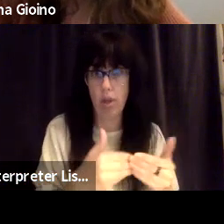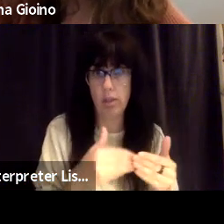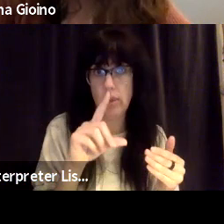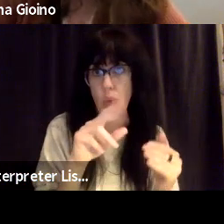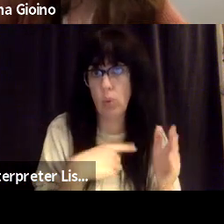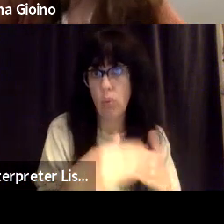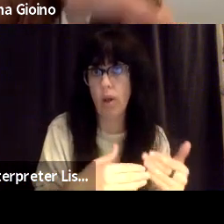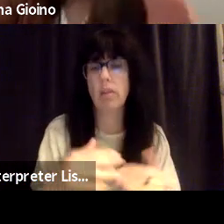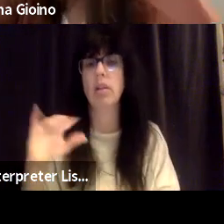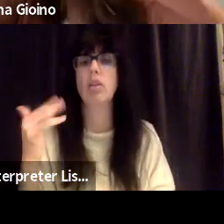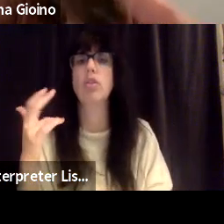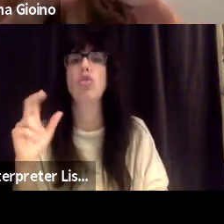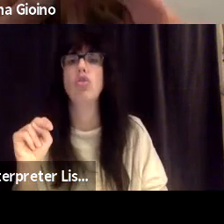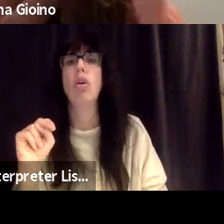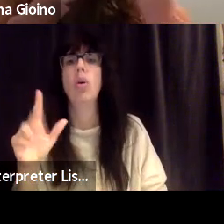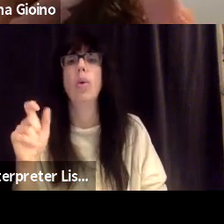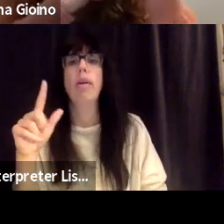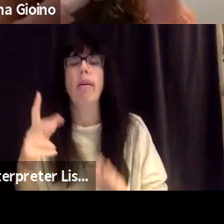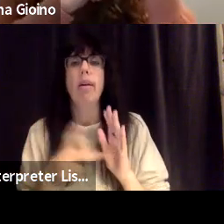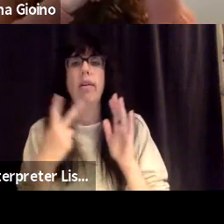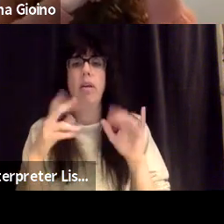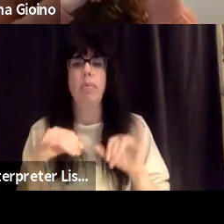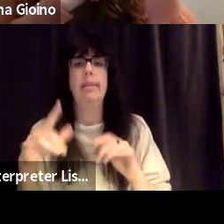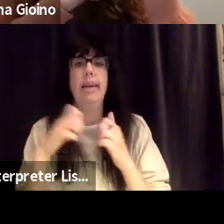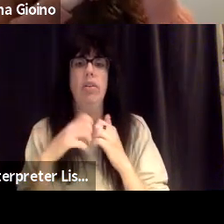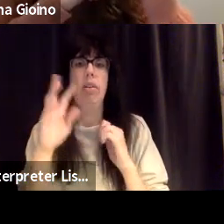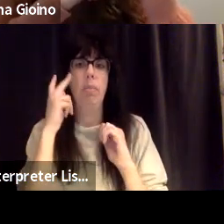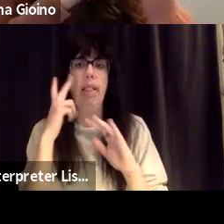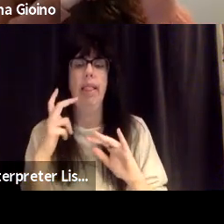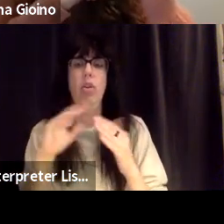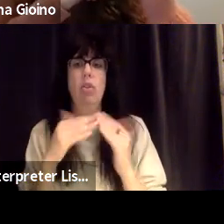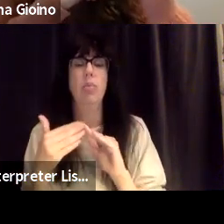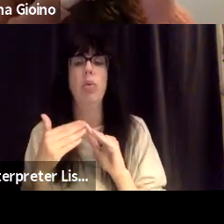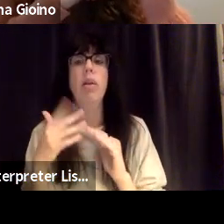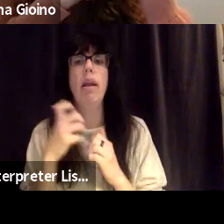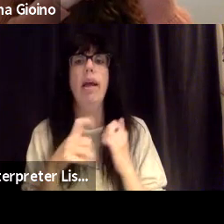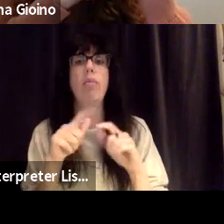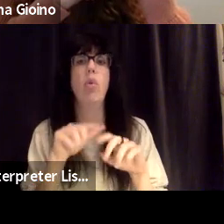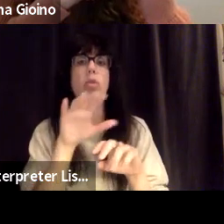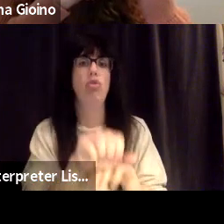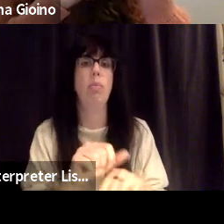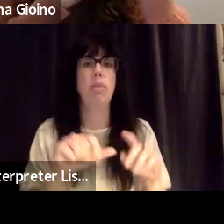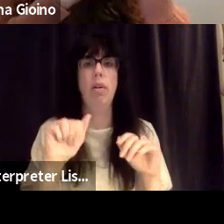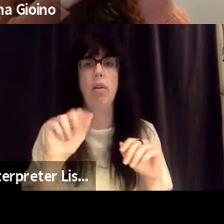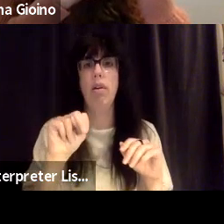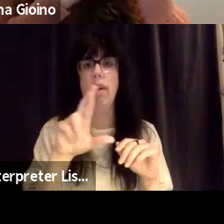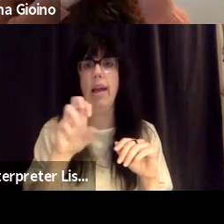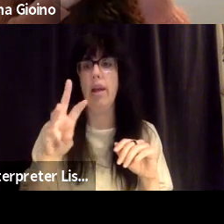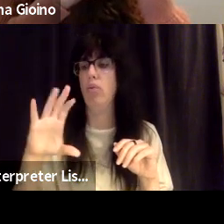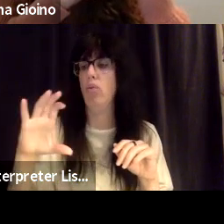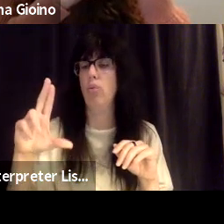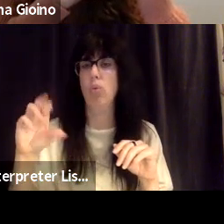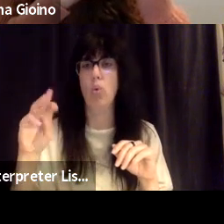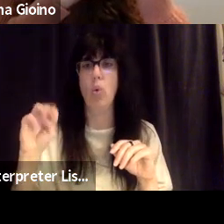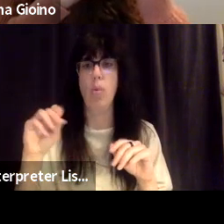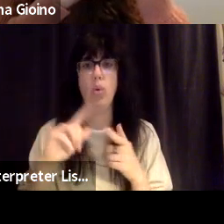in our political community. Everybody and their brothers jumped on Andrew Cuomo to resign, but